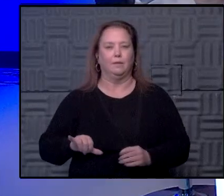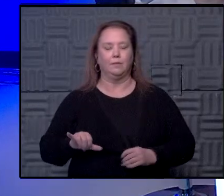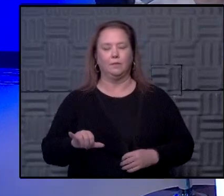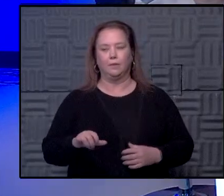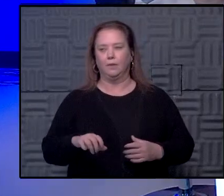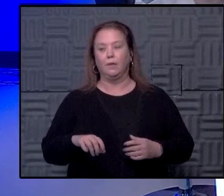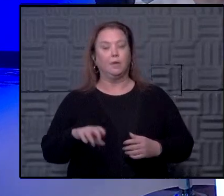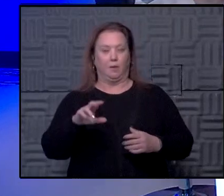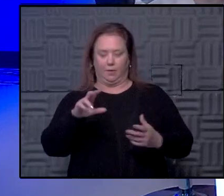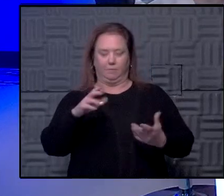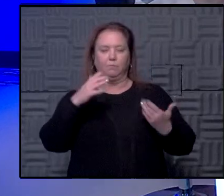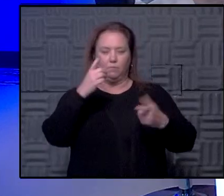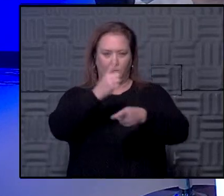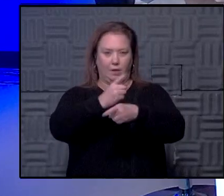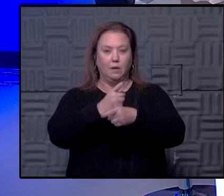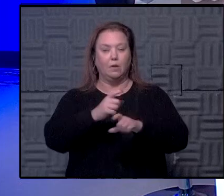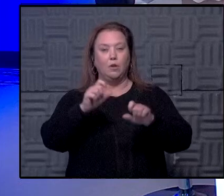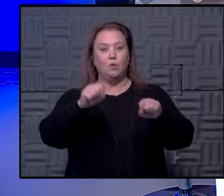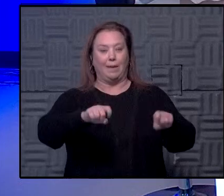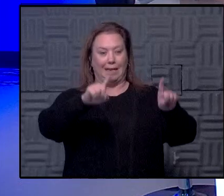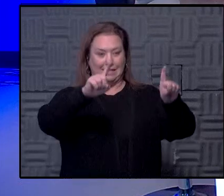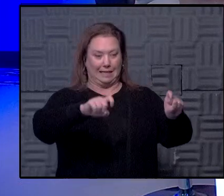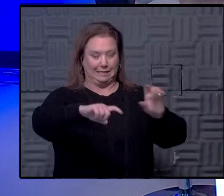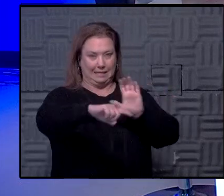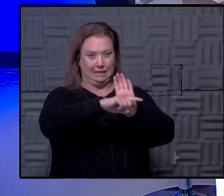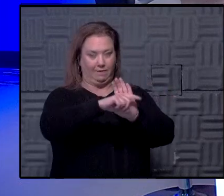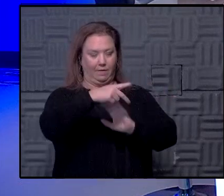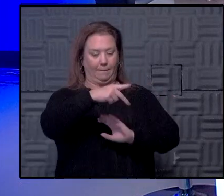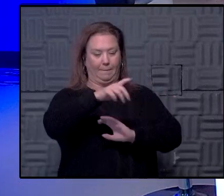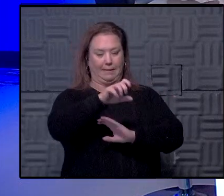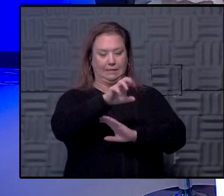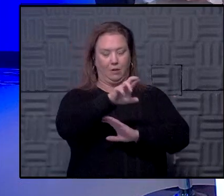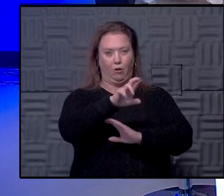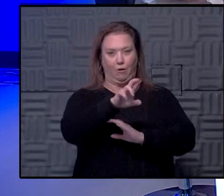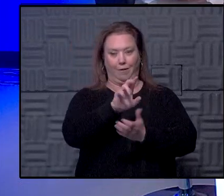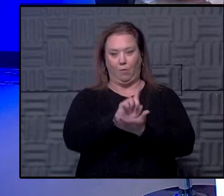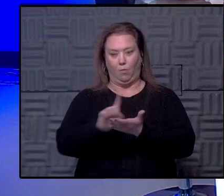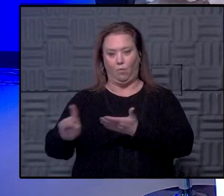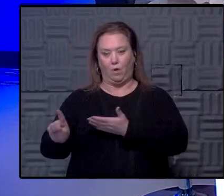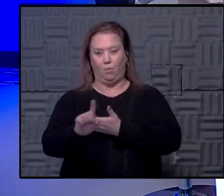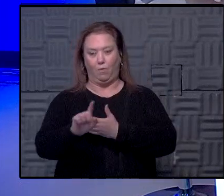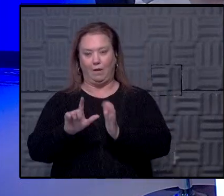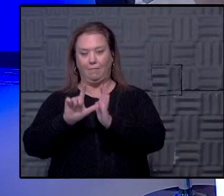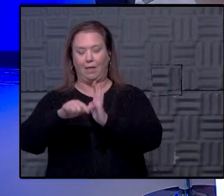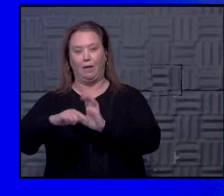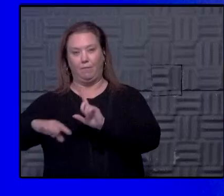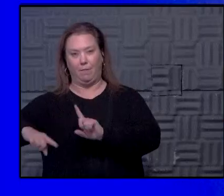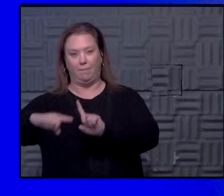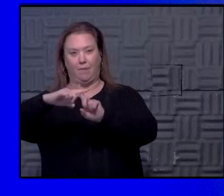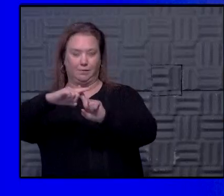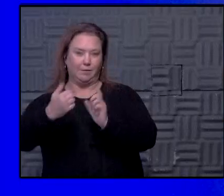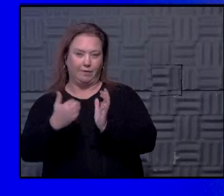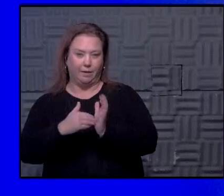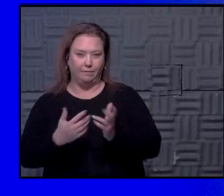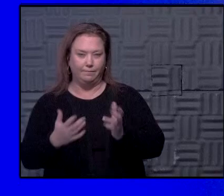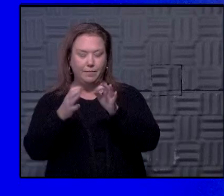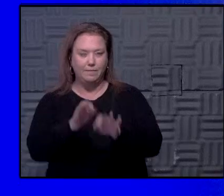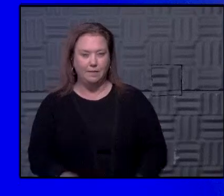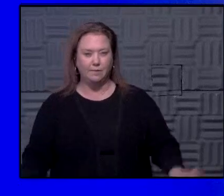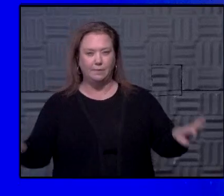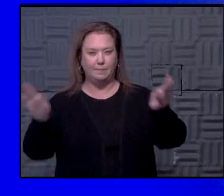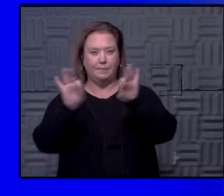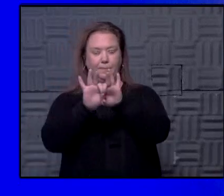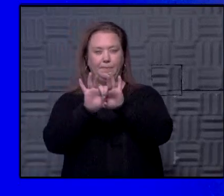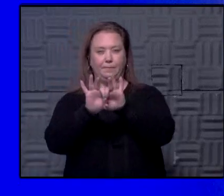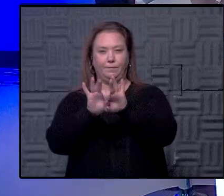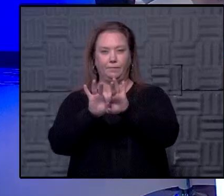Hawk. No, but we do know that you can test negative on PCRs and then the next week test positive again. So that is important to note. Again,